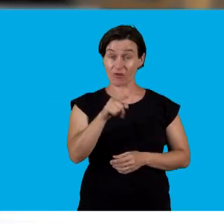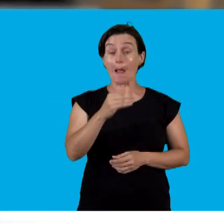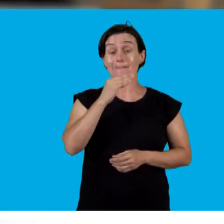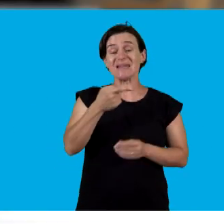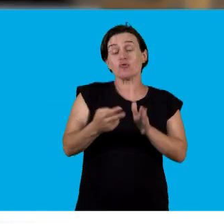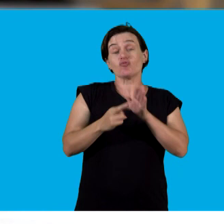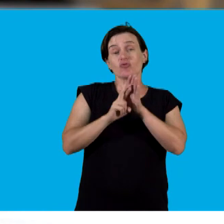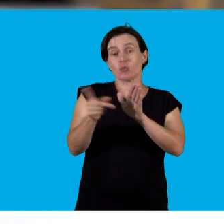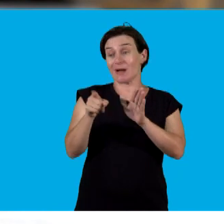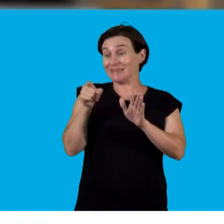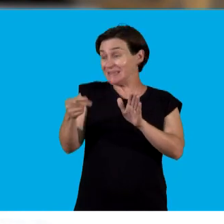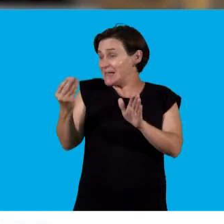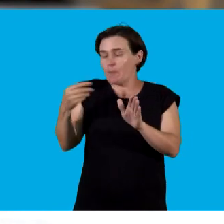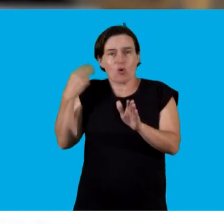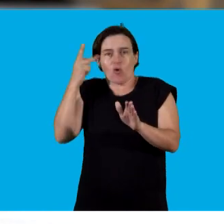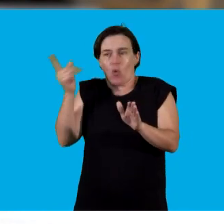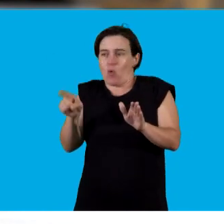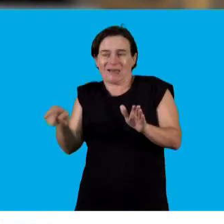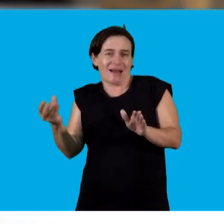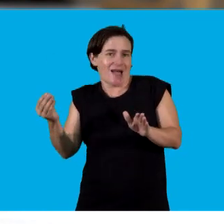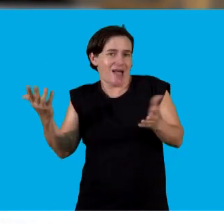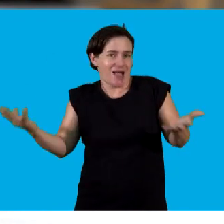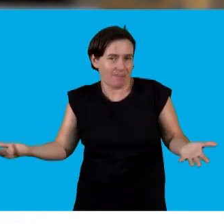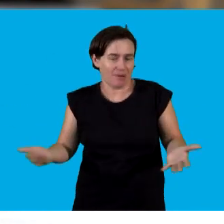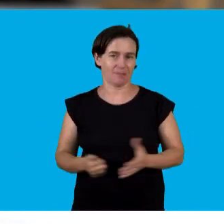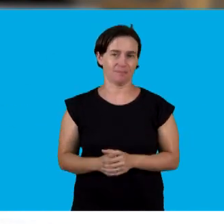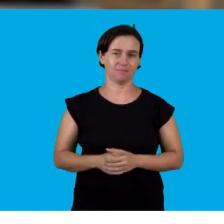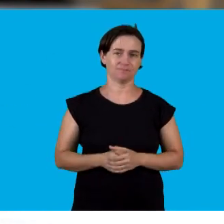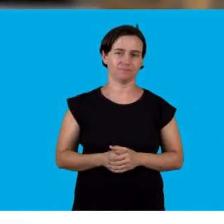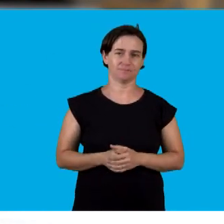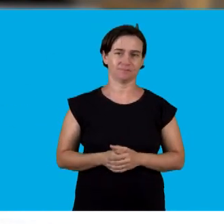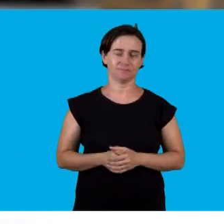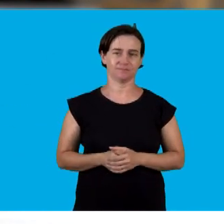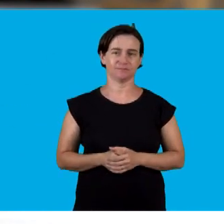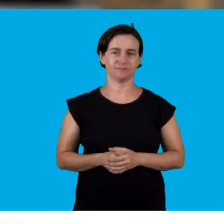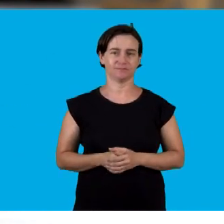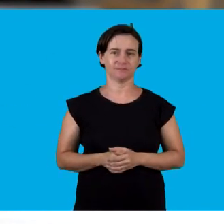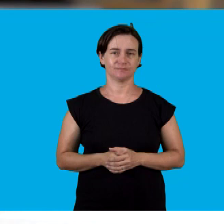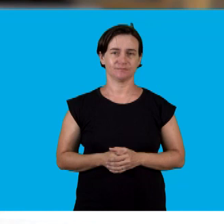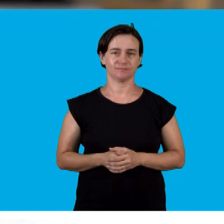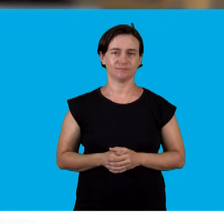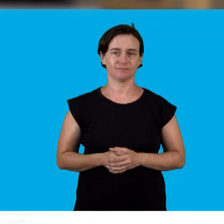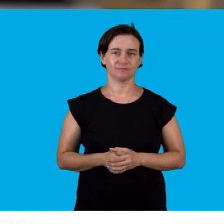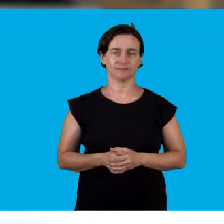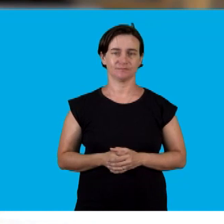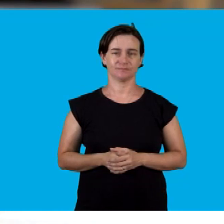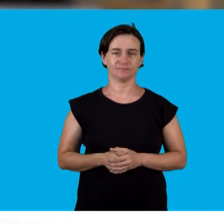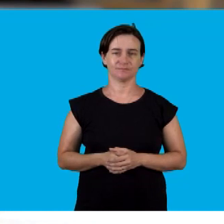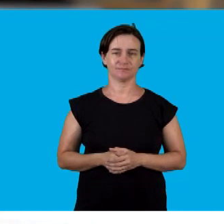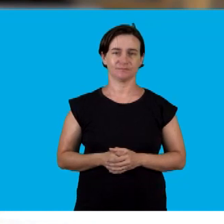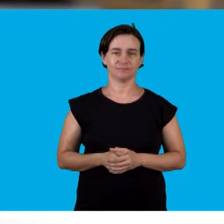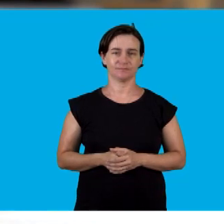variables, it's to represent any number. It's just that at that moment, we do not know the value of that number